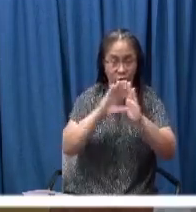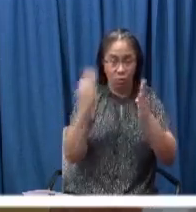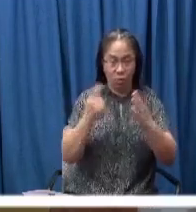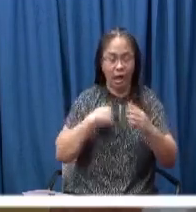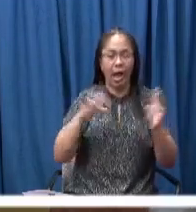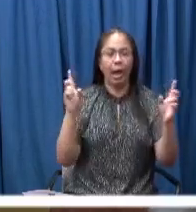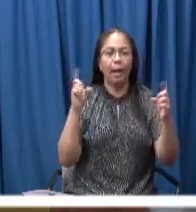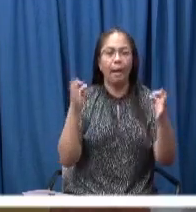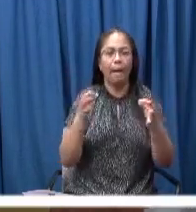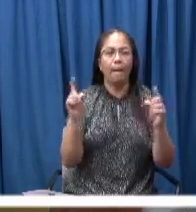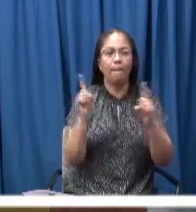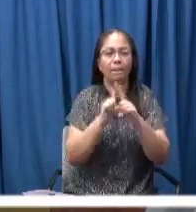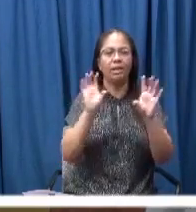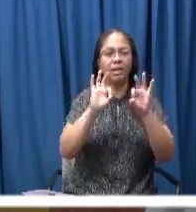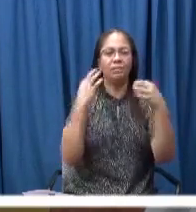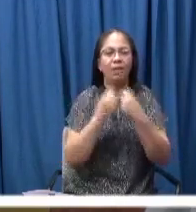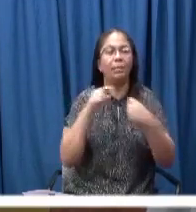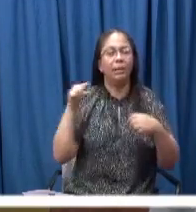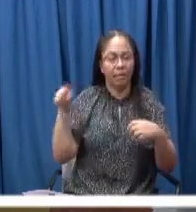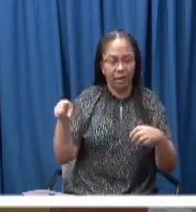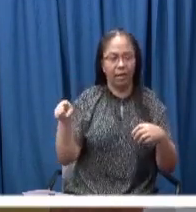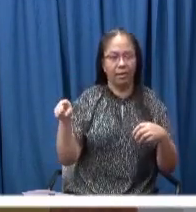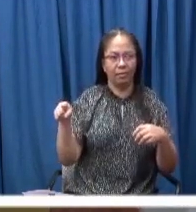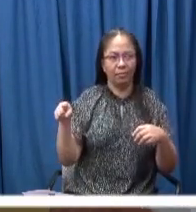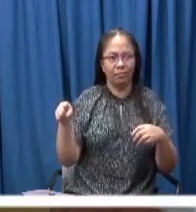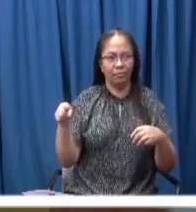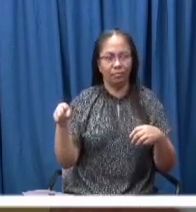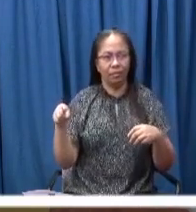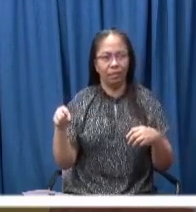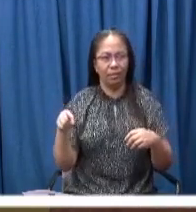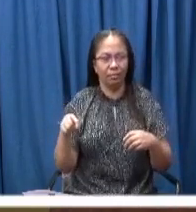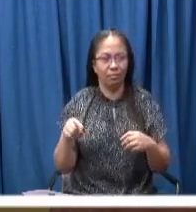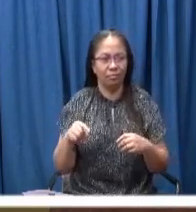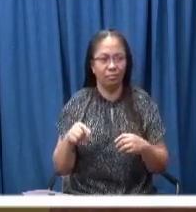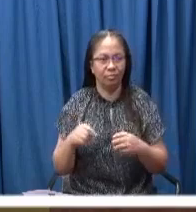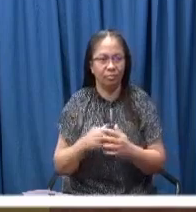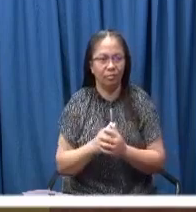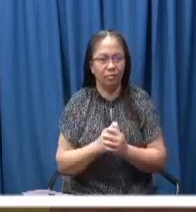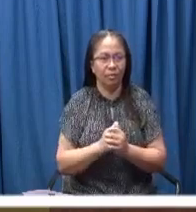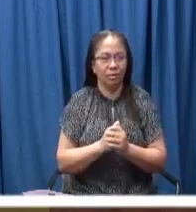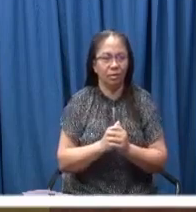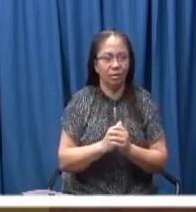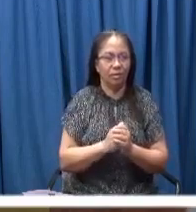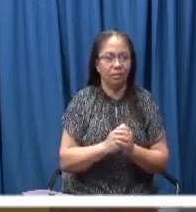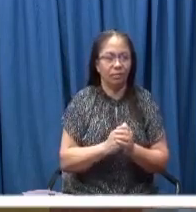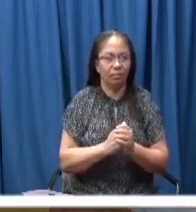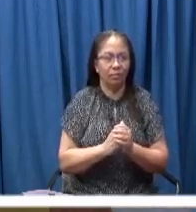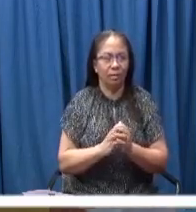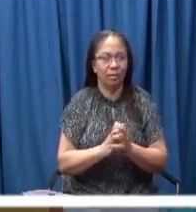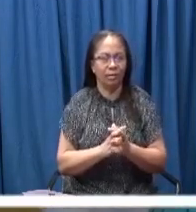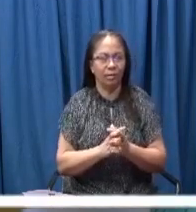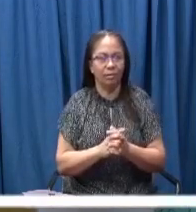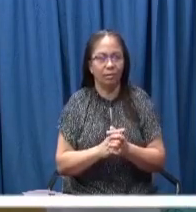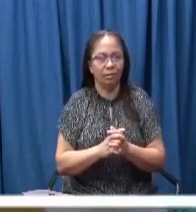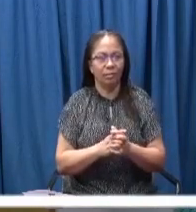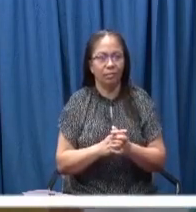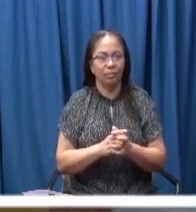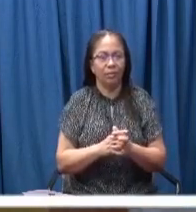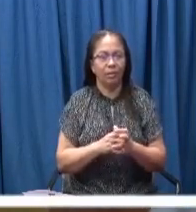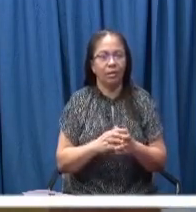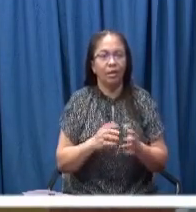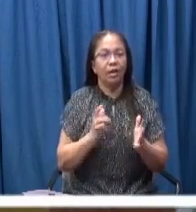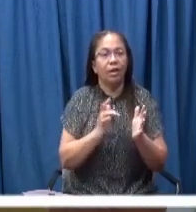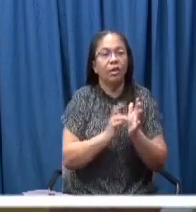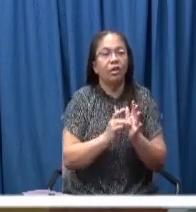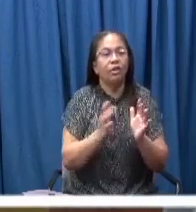pass from death into life, from being no people at all into the family of God.